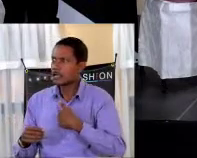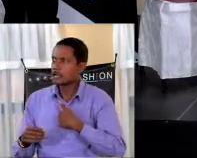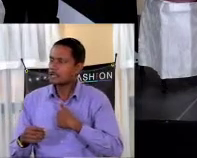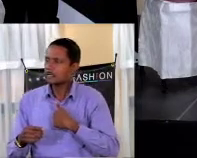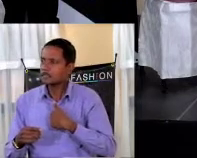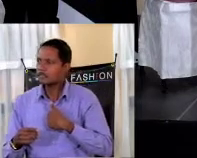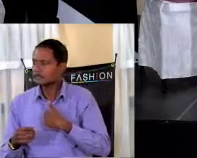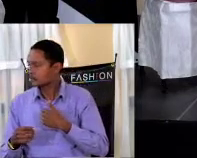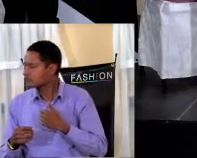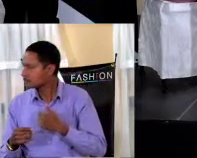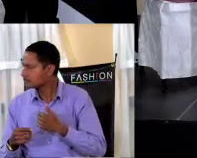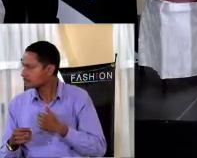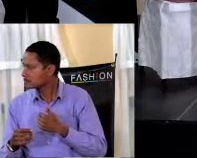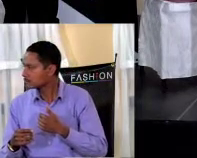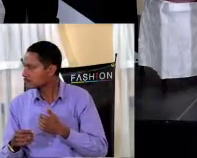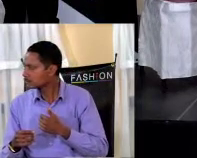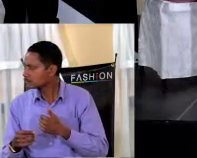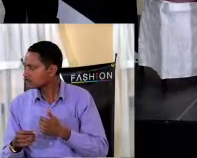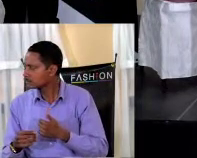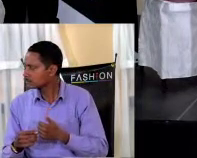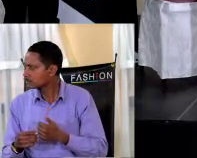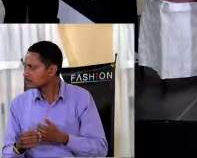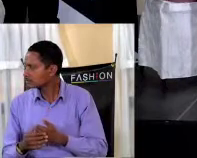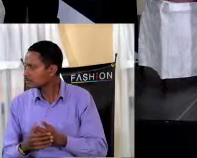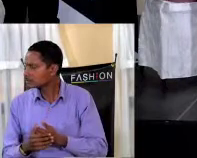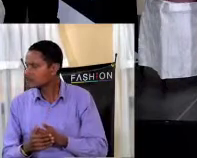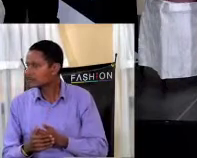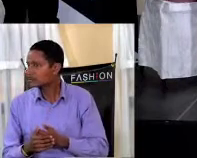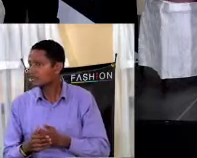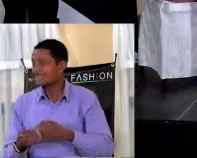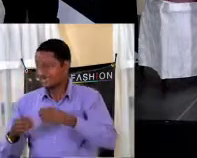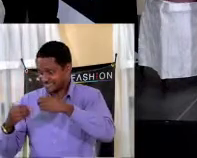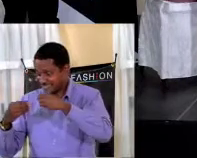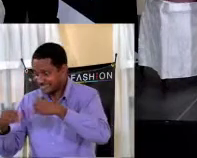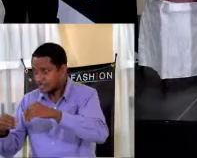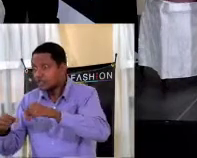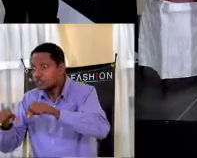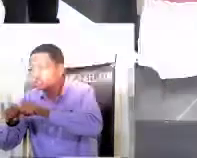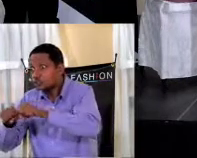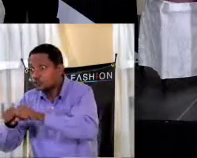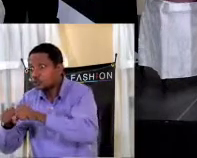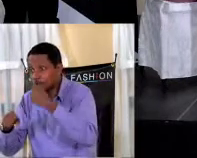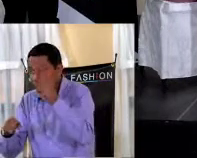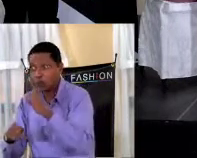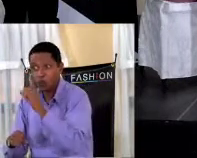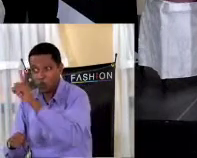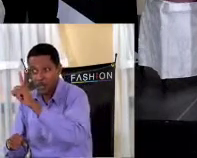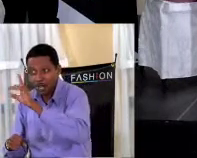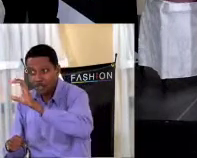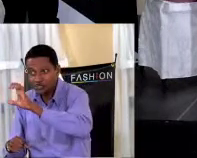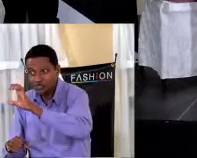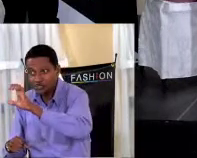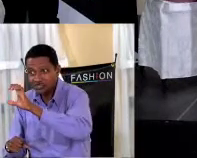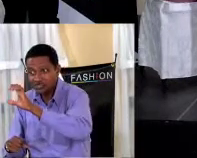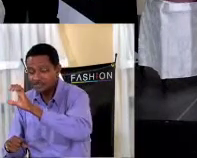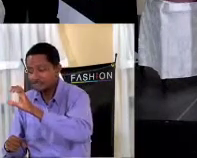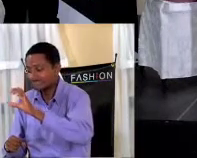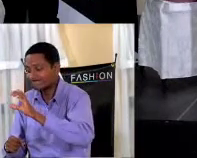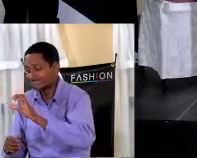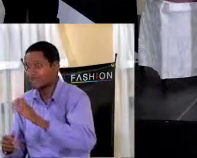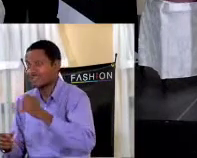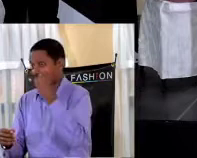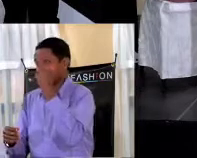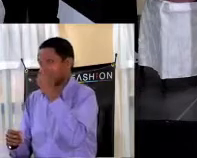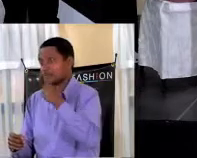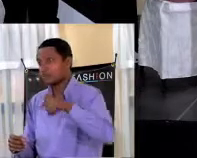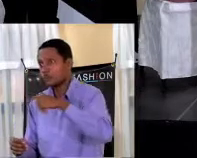to less say, well, this is a real example, to sell a shoe for $100, right? We're always